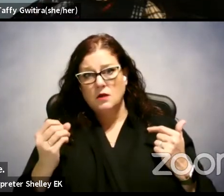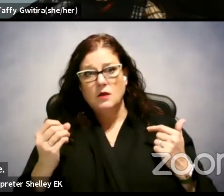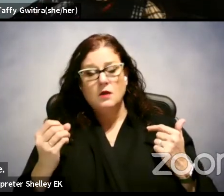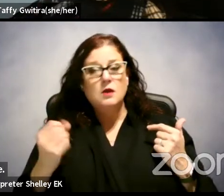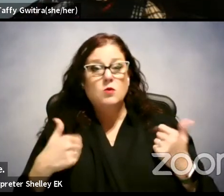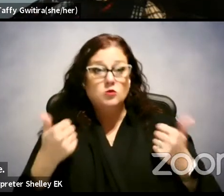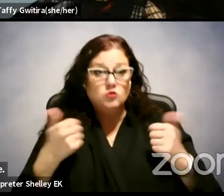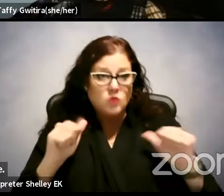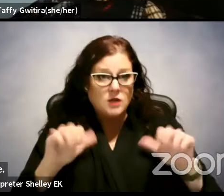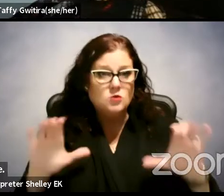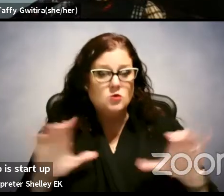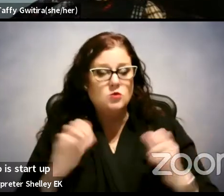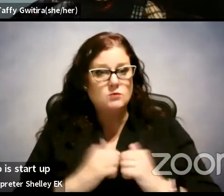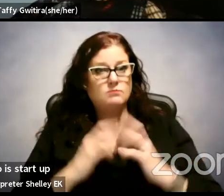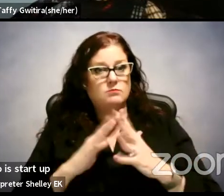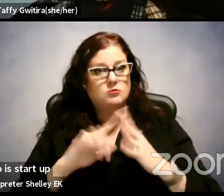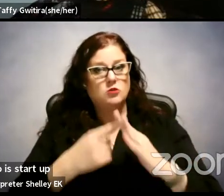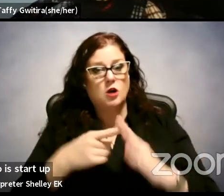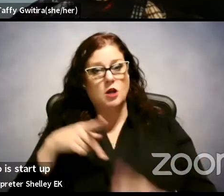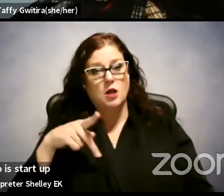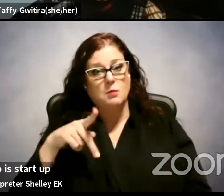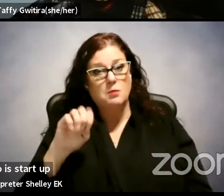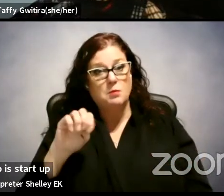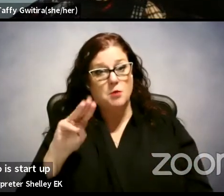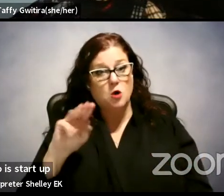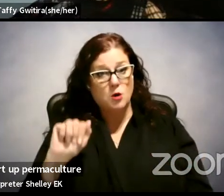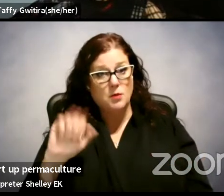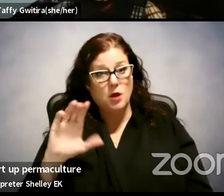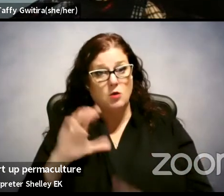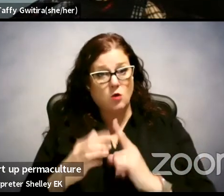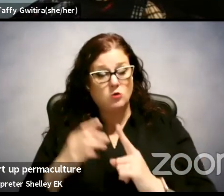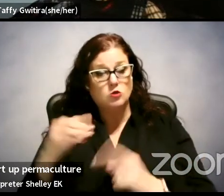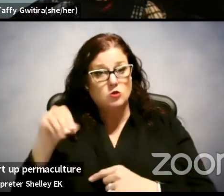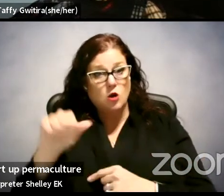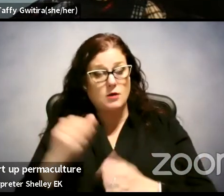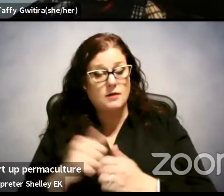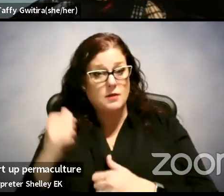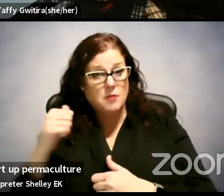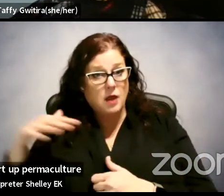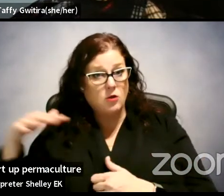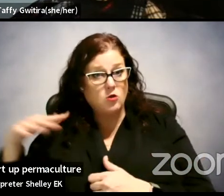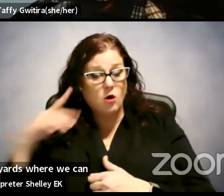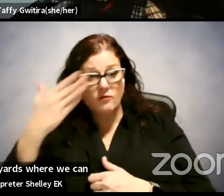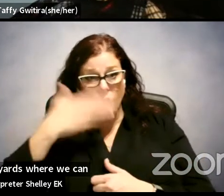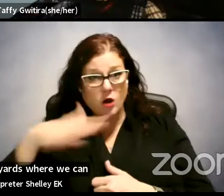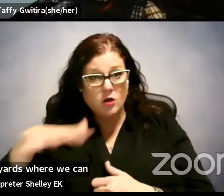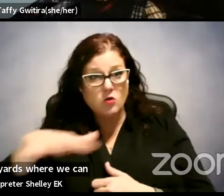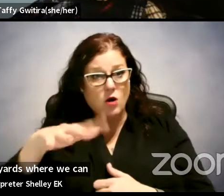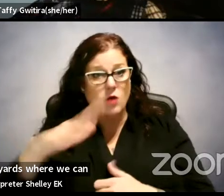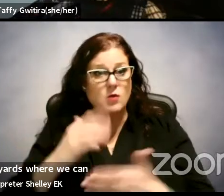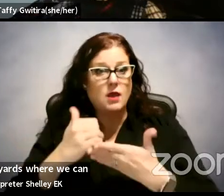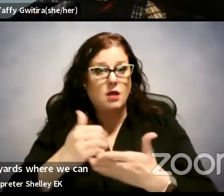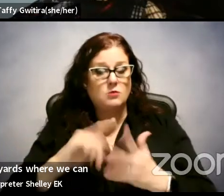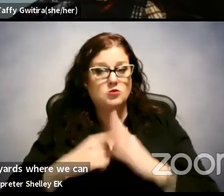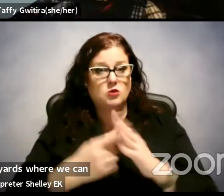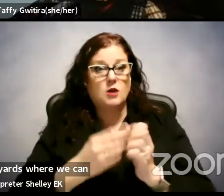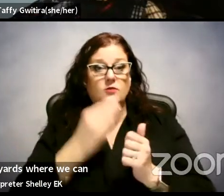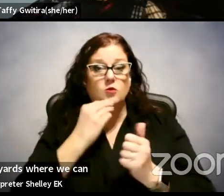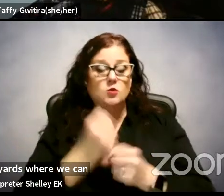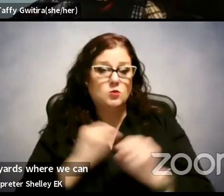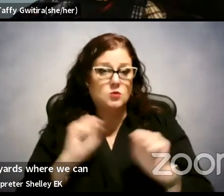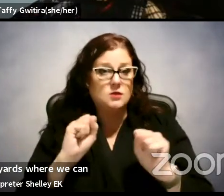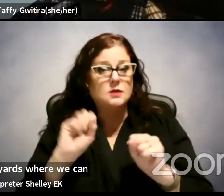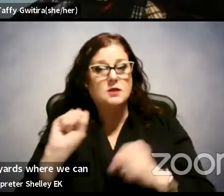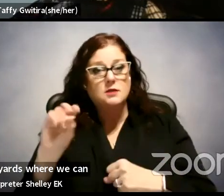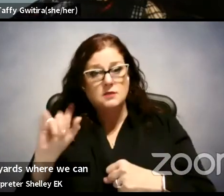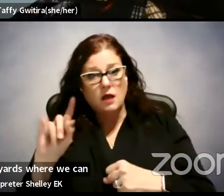trying to do is start up permaculture gardens in their backyards and front yards where we can help start with food sovereignty, but